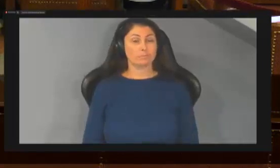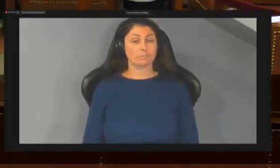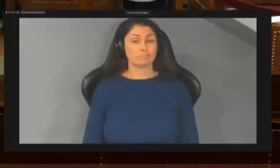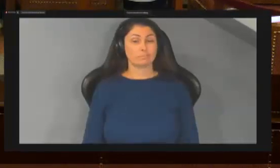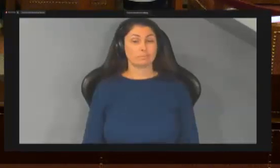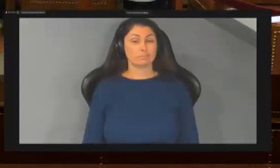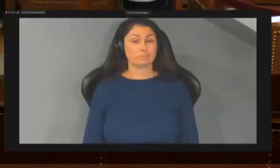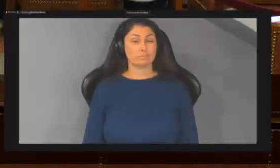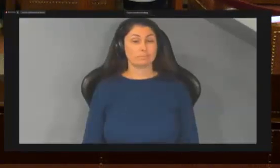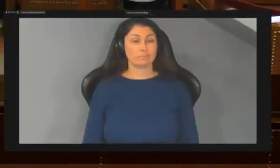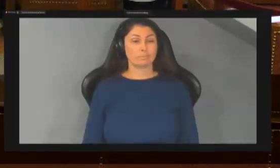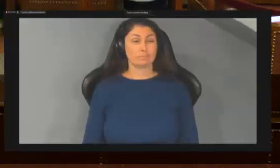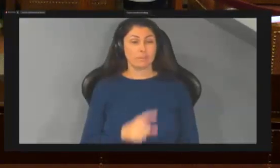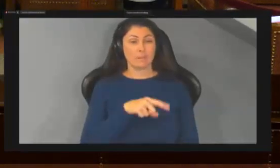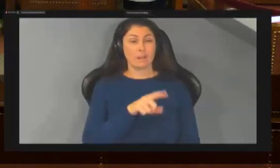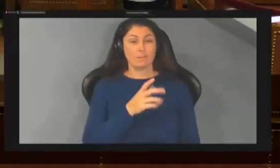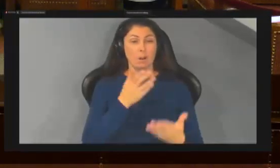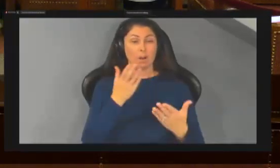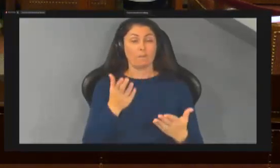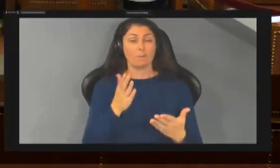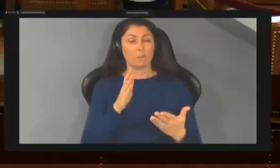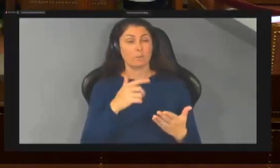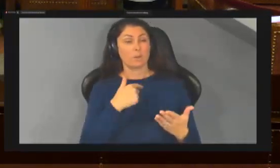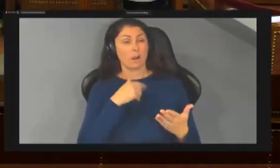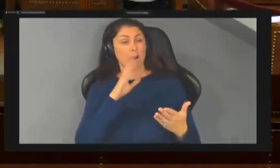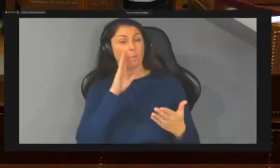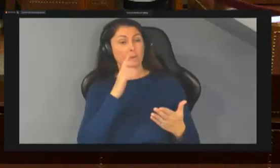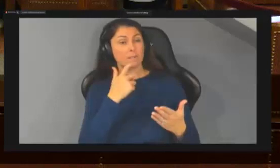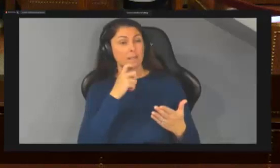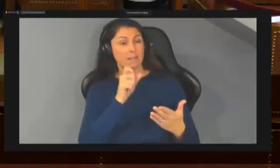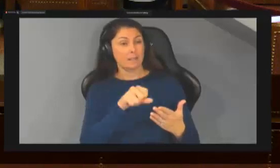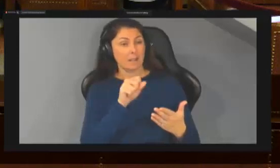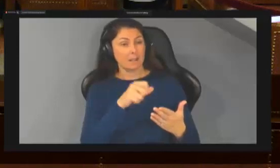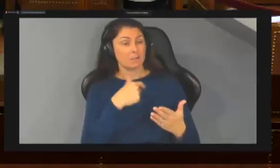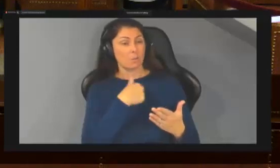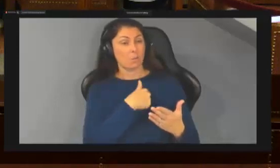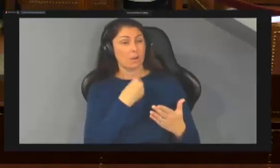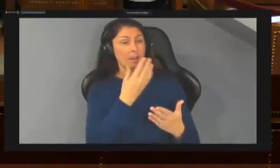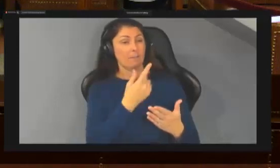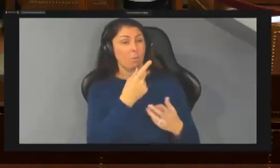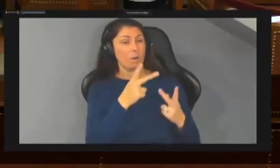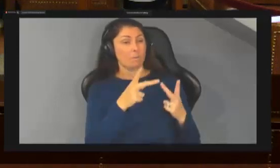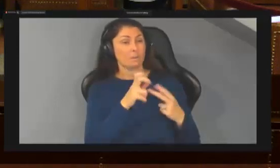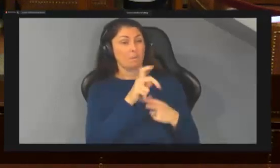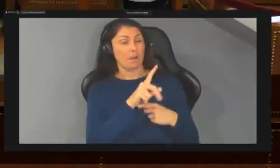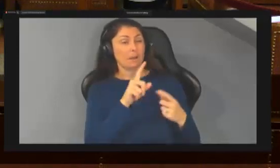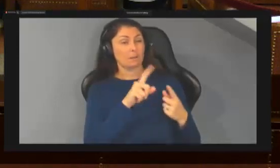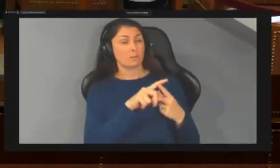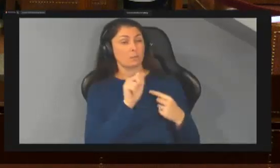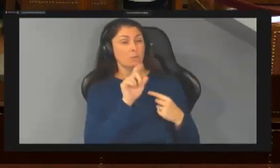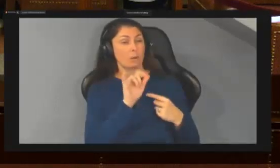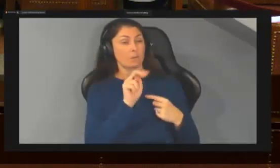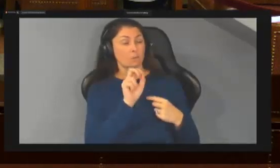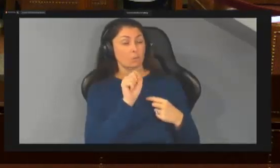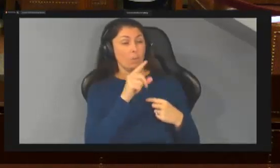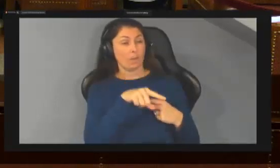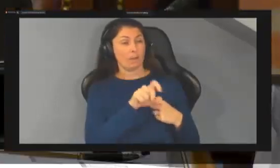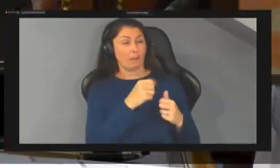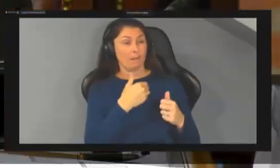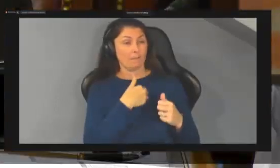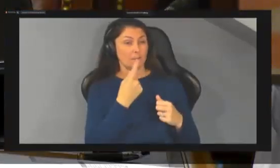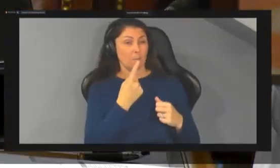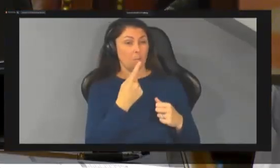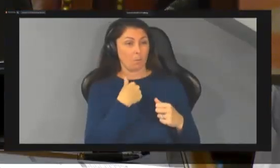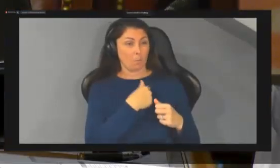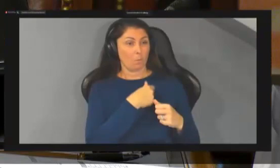Yes. They've offered to help. Can I just say yes? On legislative research, and we've given one position back to the administration so they could have somebody. We can take that